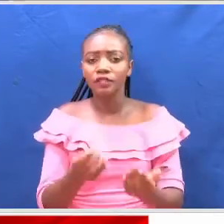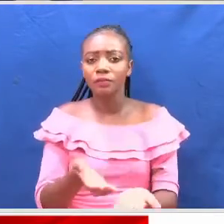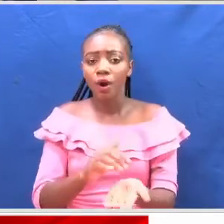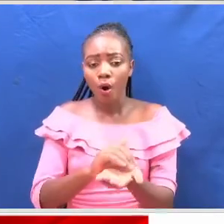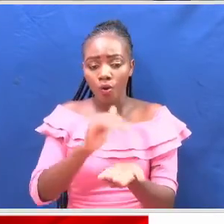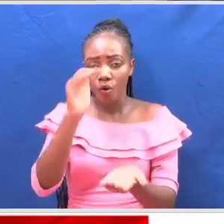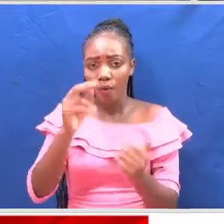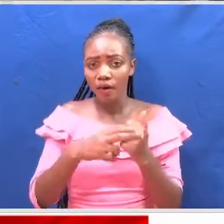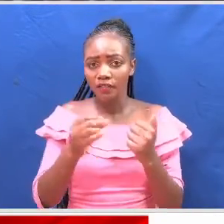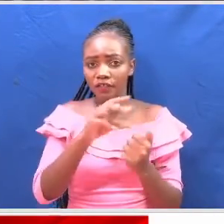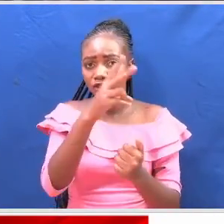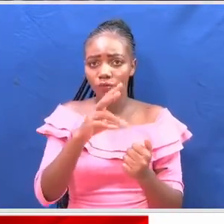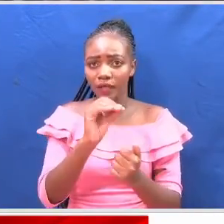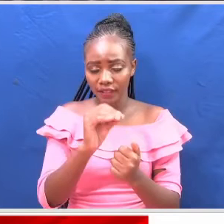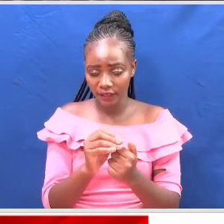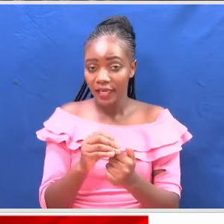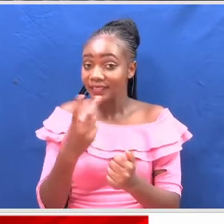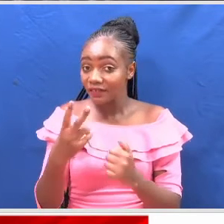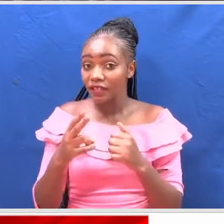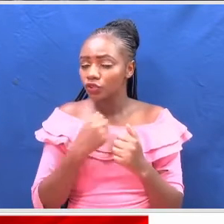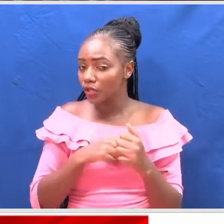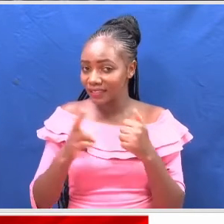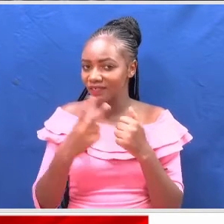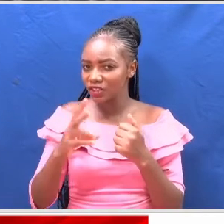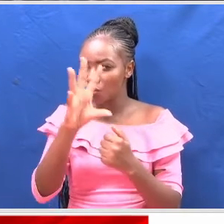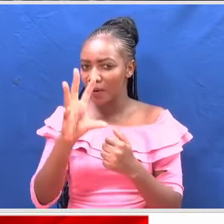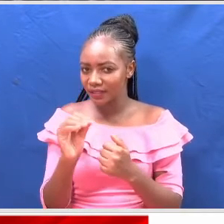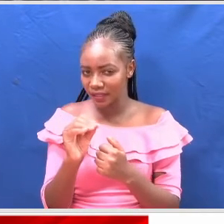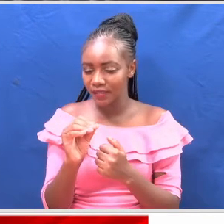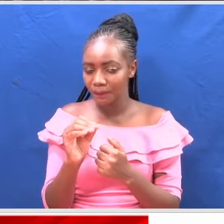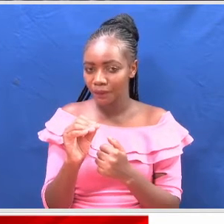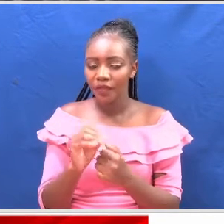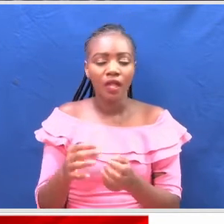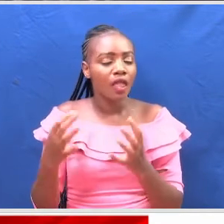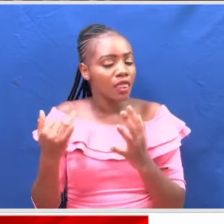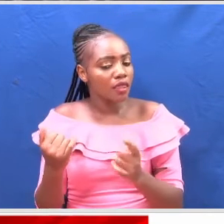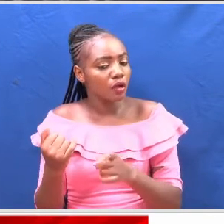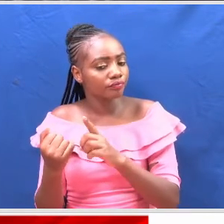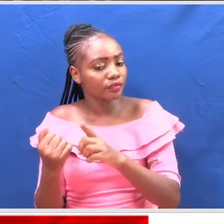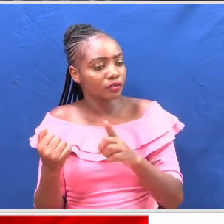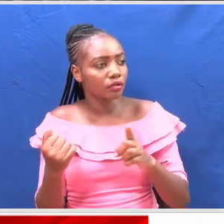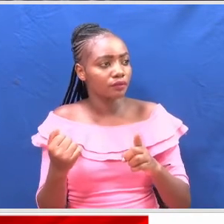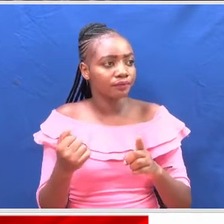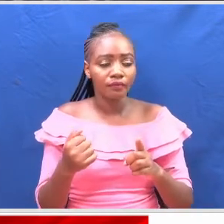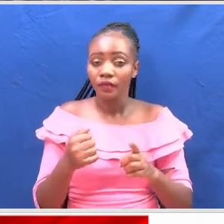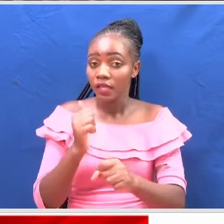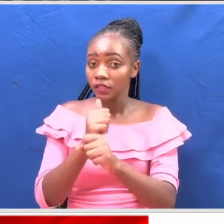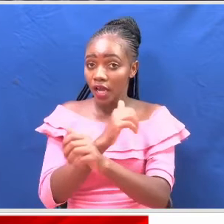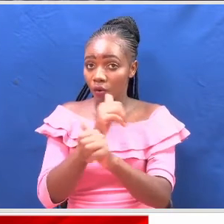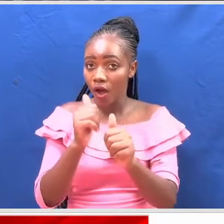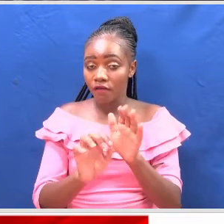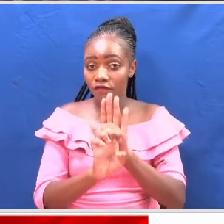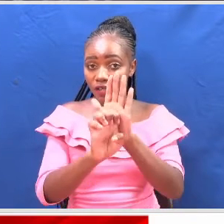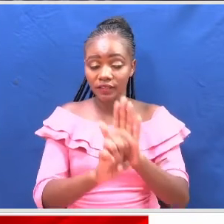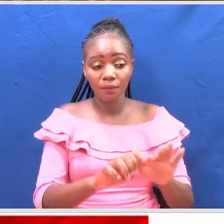the COVID-19 crisis. What has performed well has been agriculture, and this is